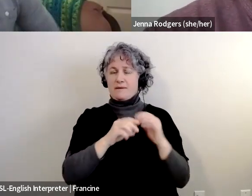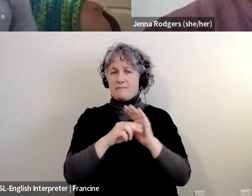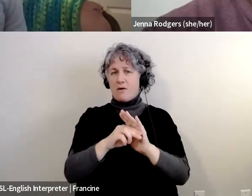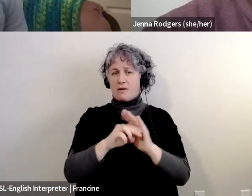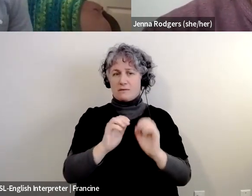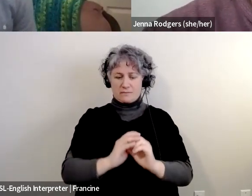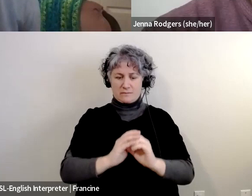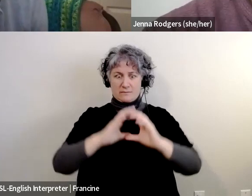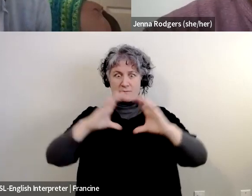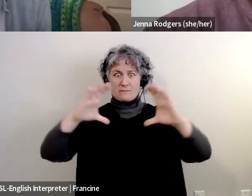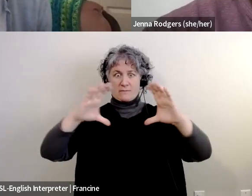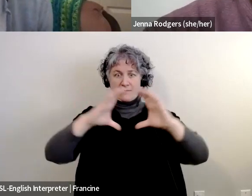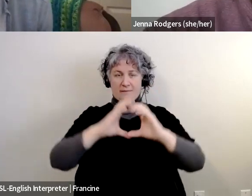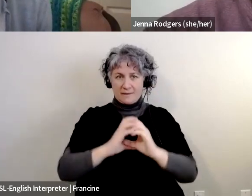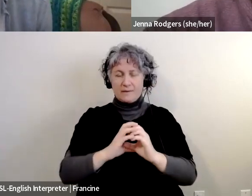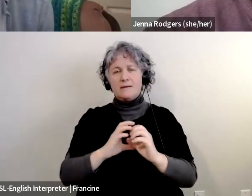within your own spheres of influence